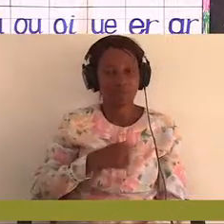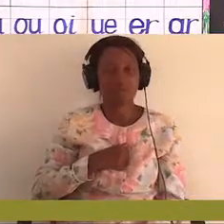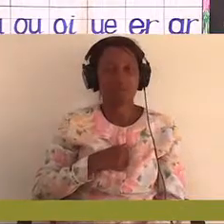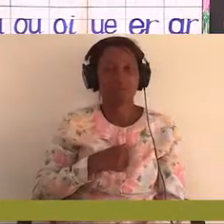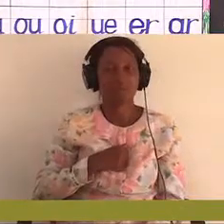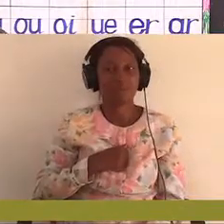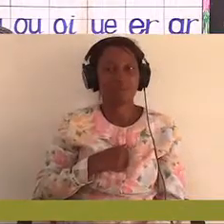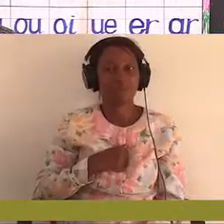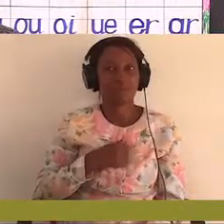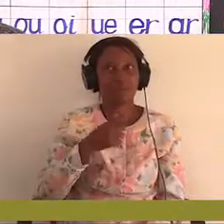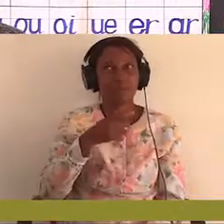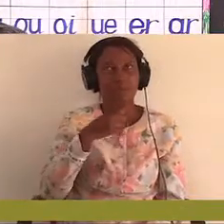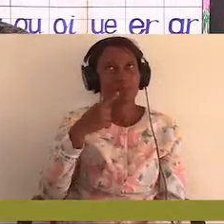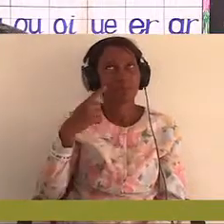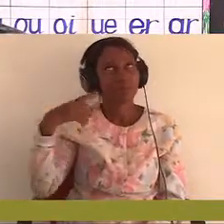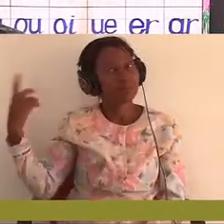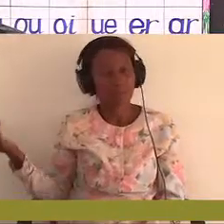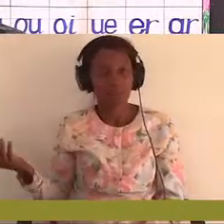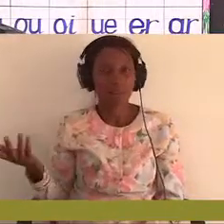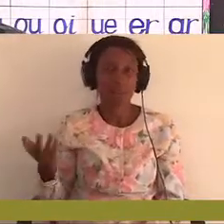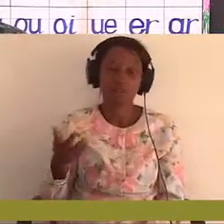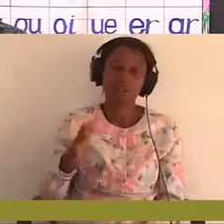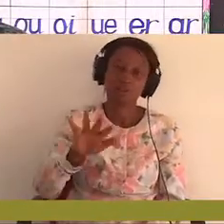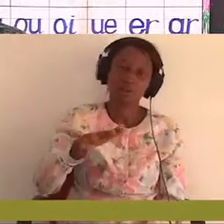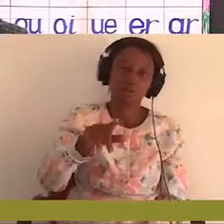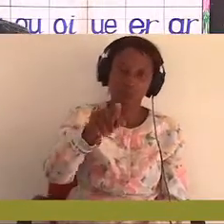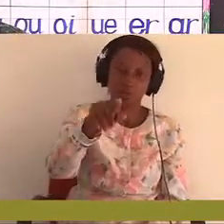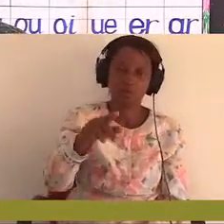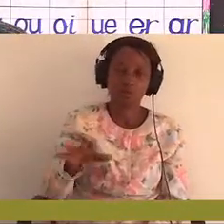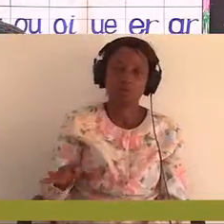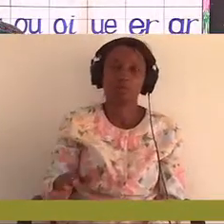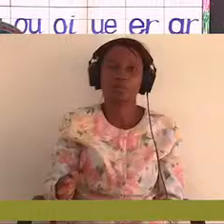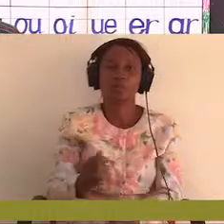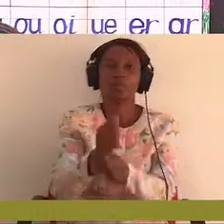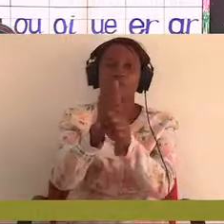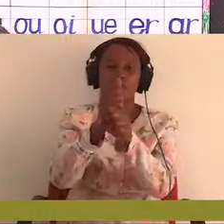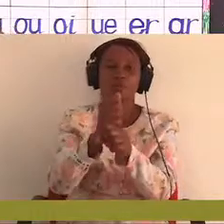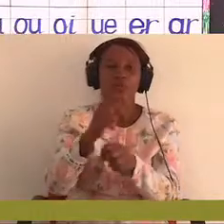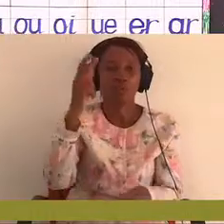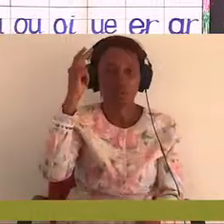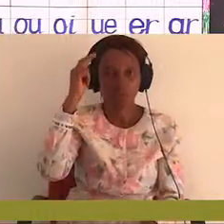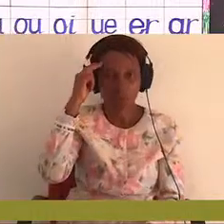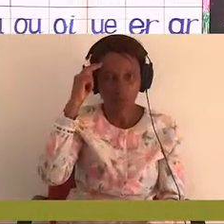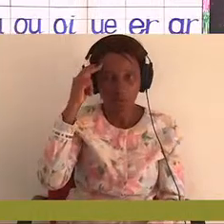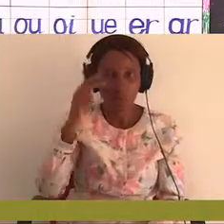I guess some of you should be able to realize something.